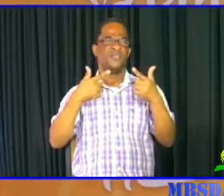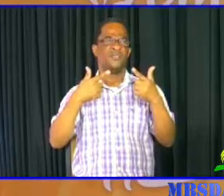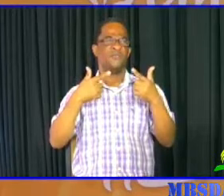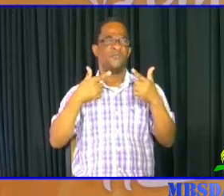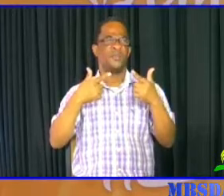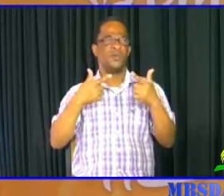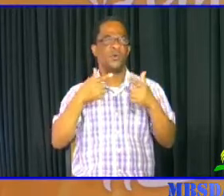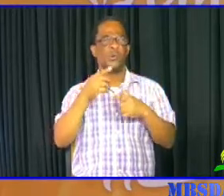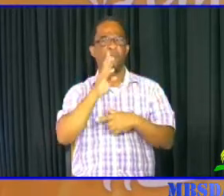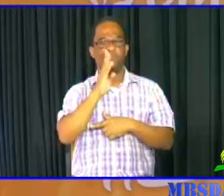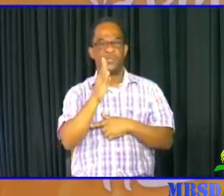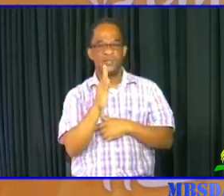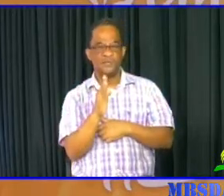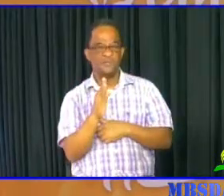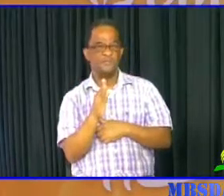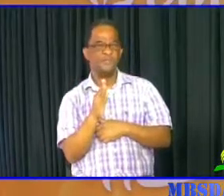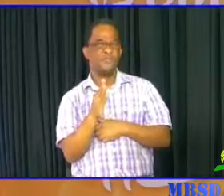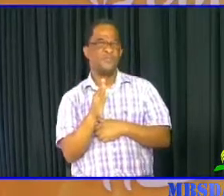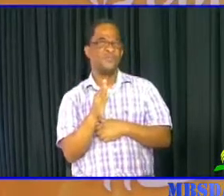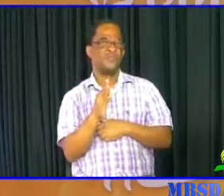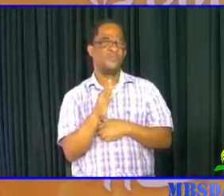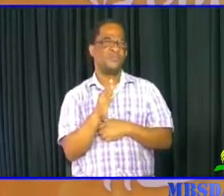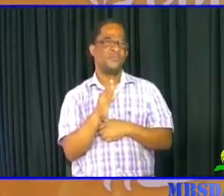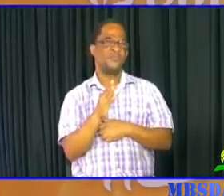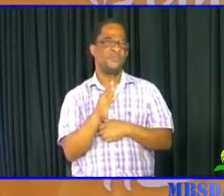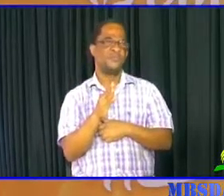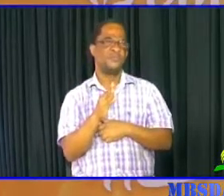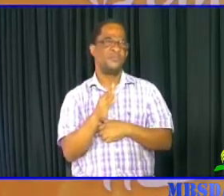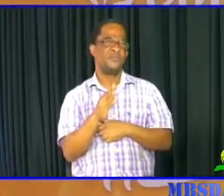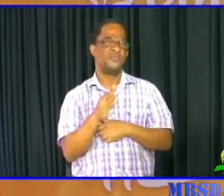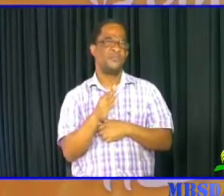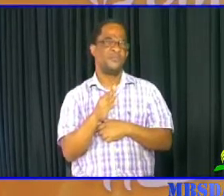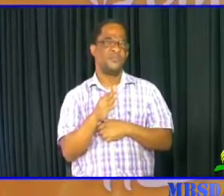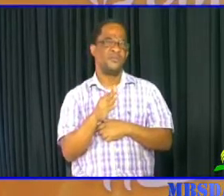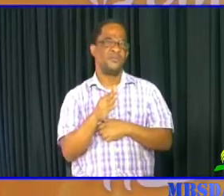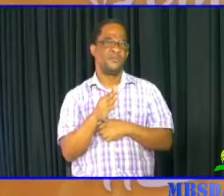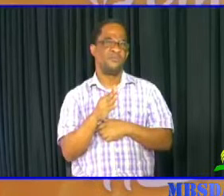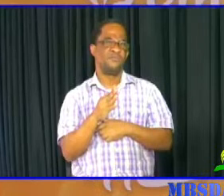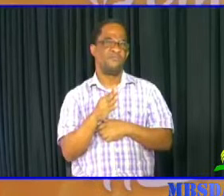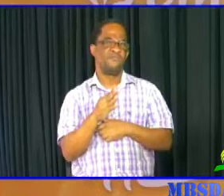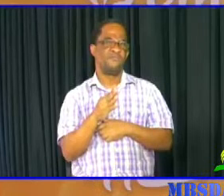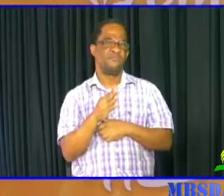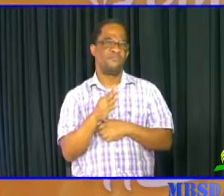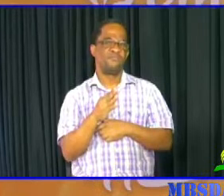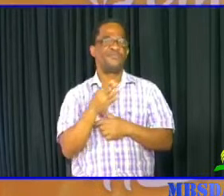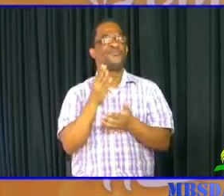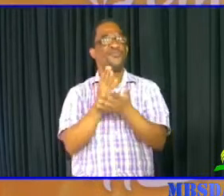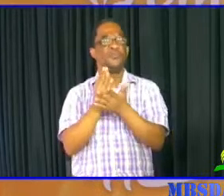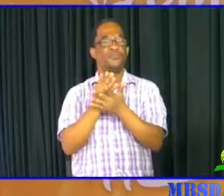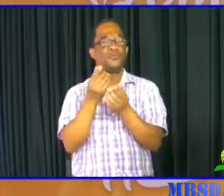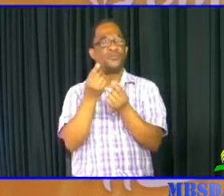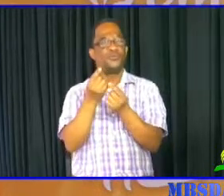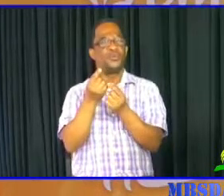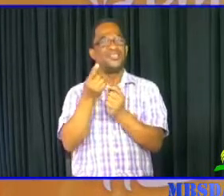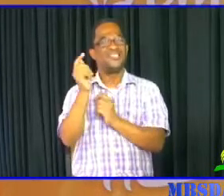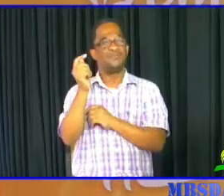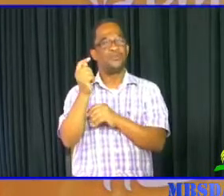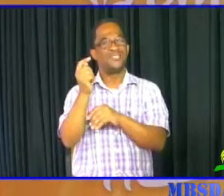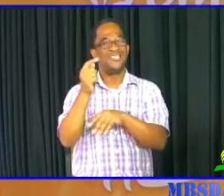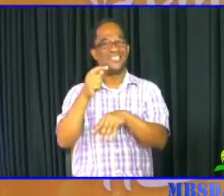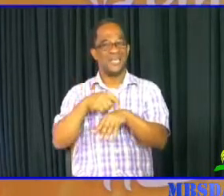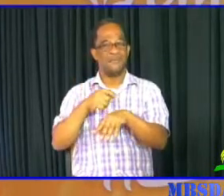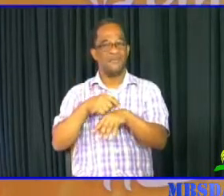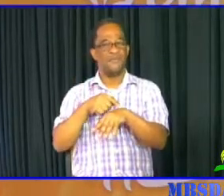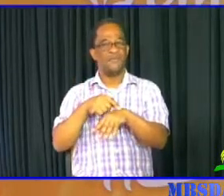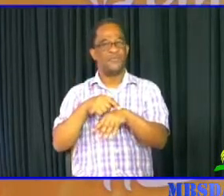actually will be postponing our testimony segment. So we're going to throw at this time